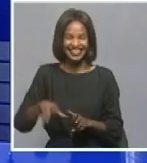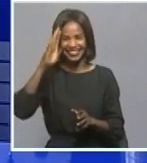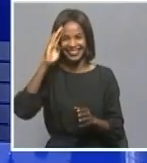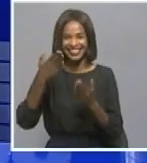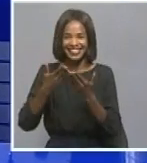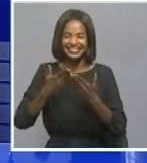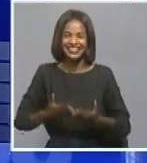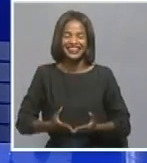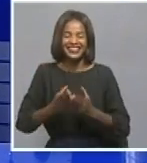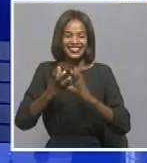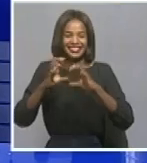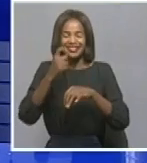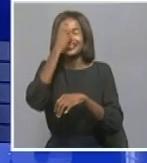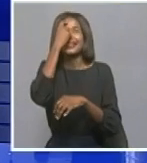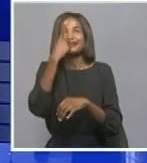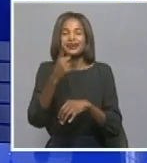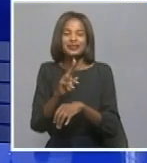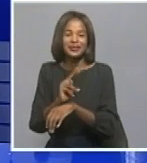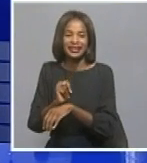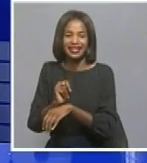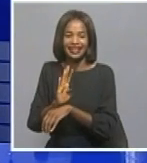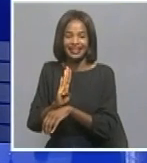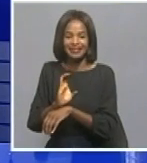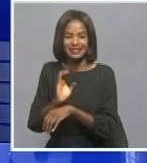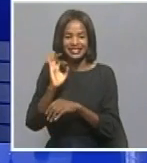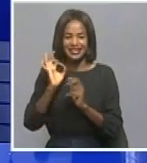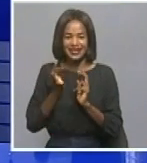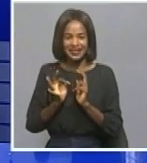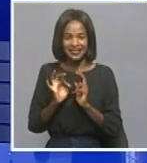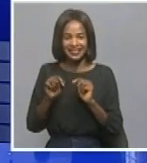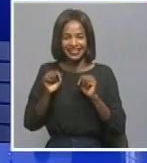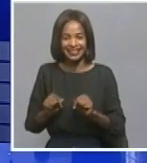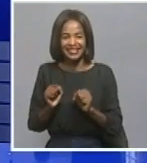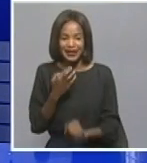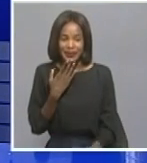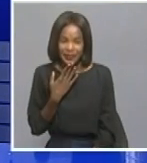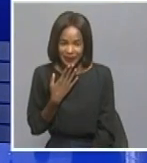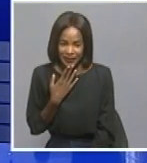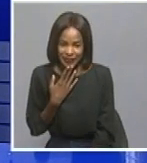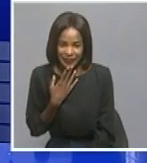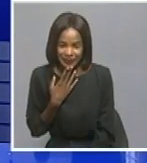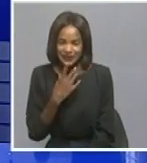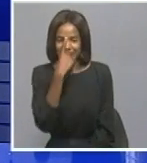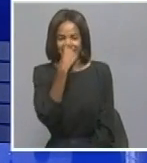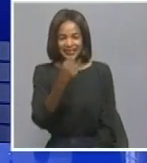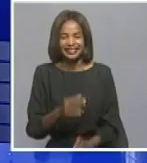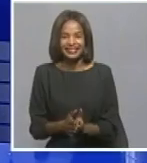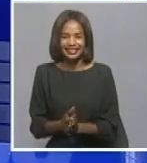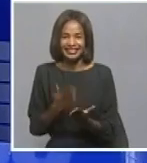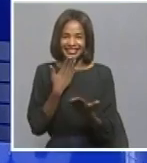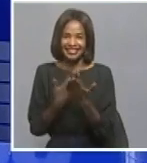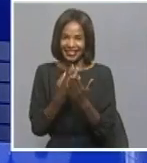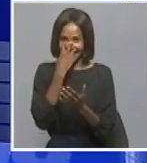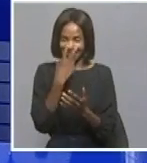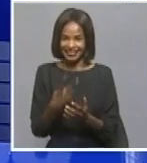Hello and welcome to this midday edition of the news on NBC. I'm Tiwe Shuna alongside Selma Moses, your sign language interpreter for this bulletin. Thank you so